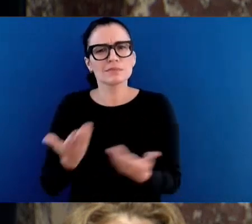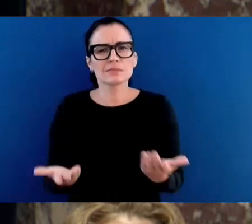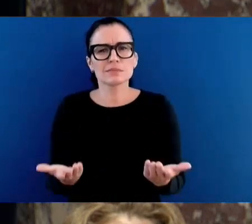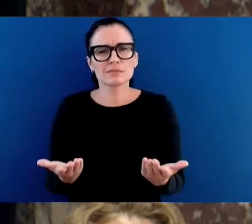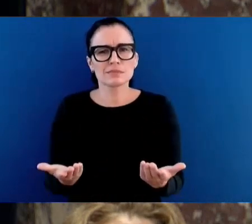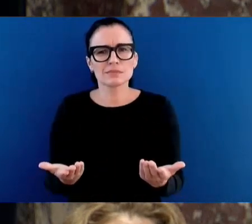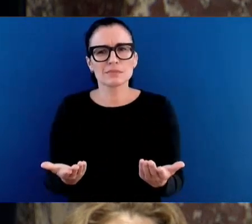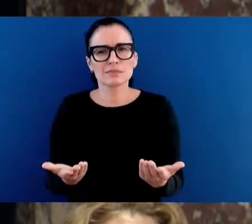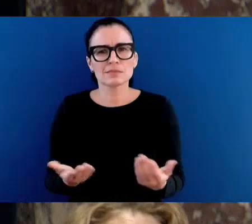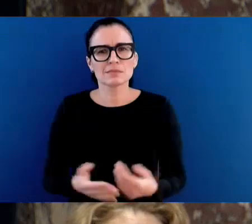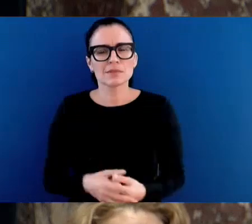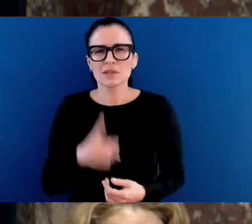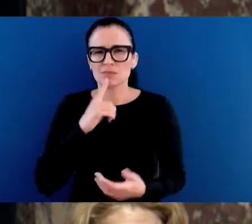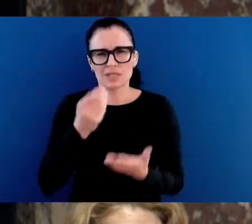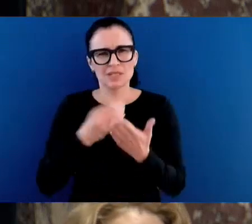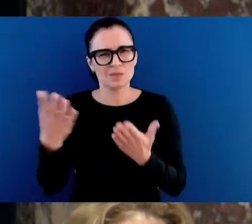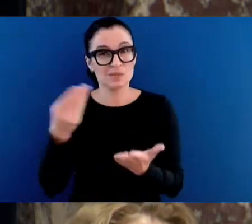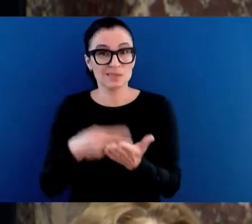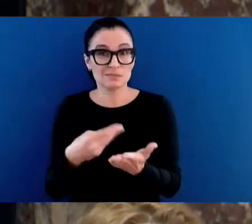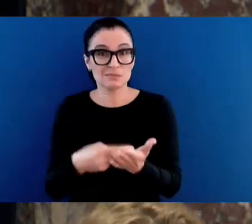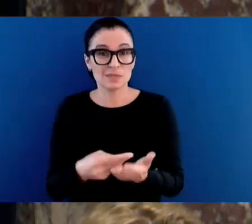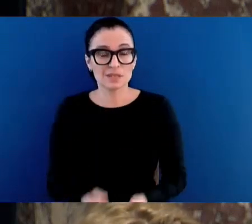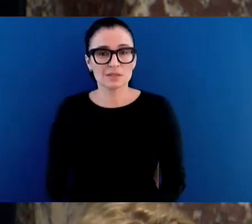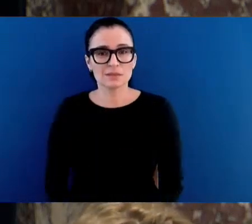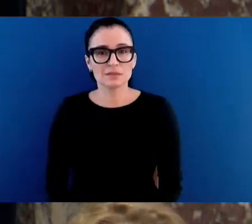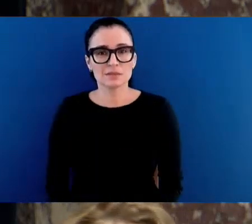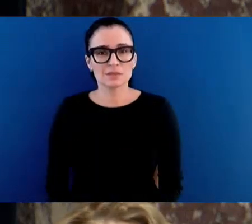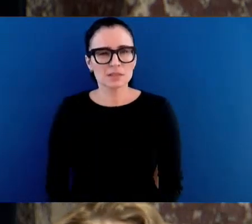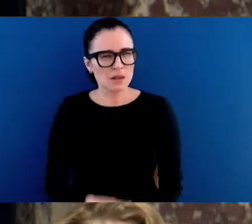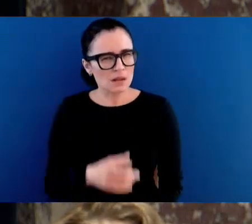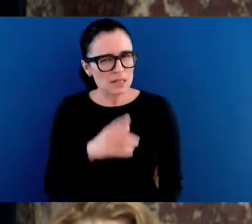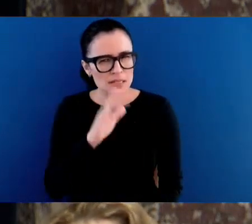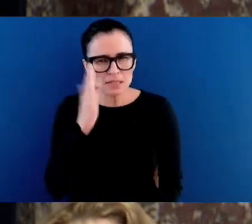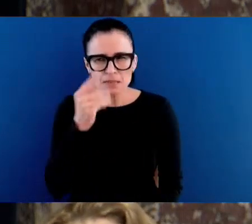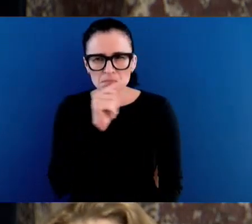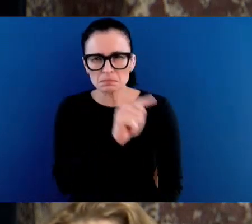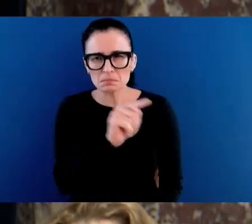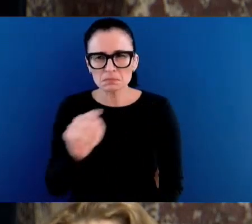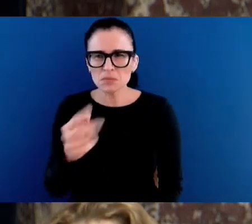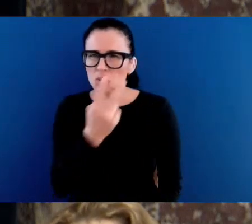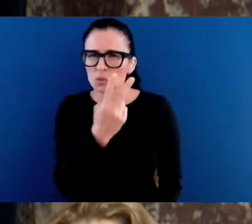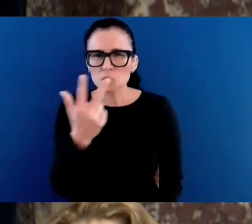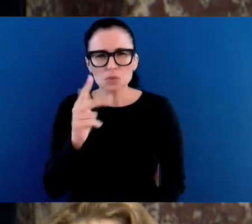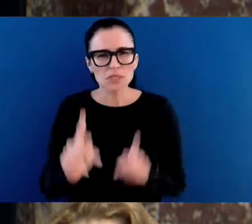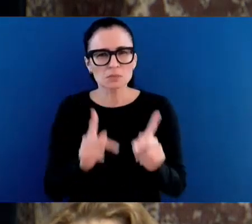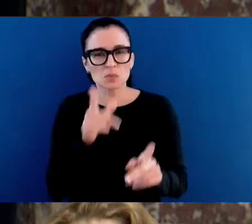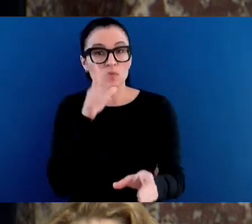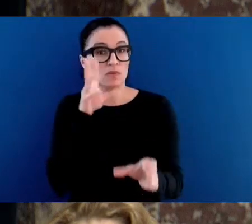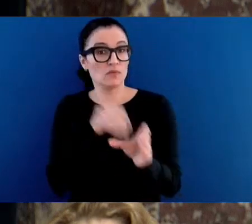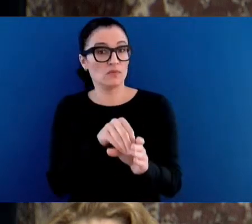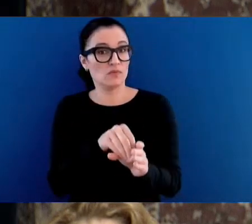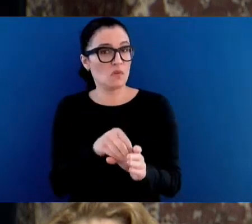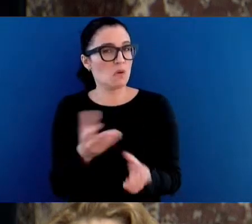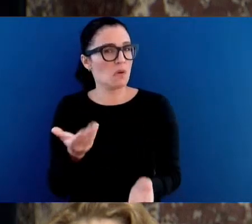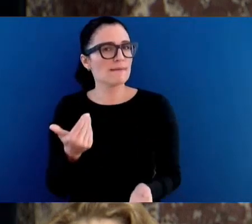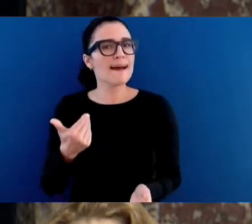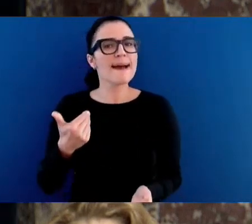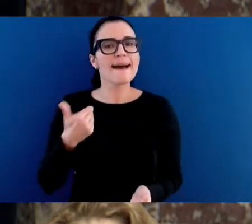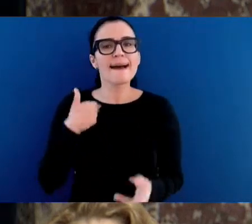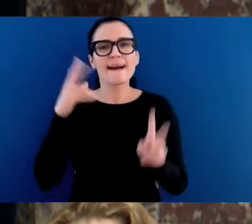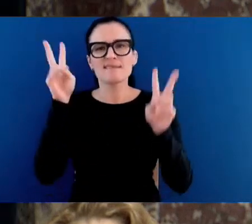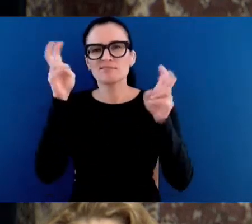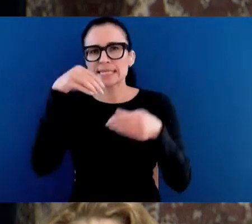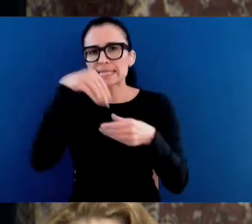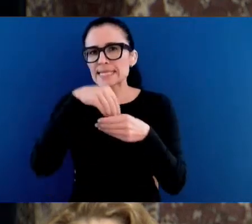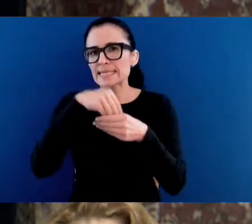information or whatever it may have been able to make significant profits on these housing projects at the